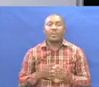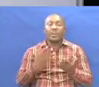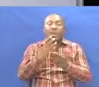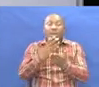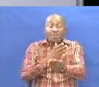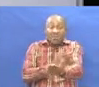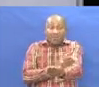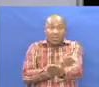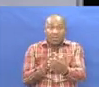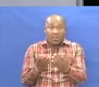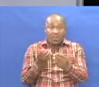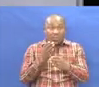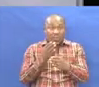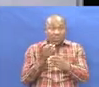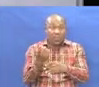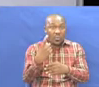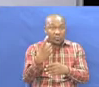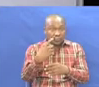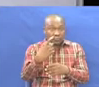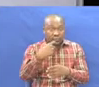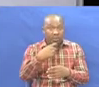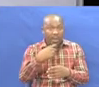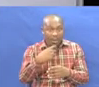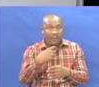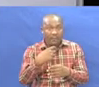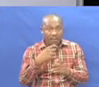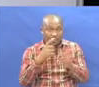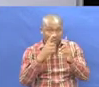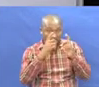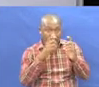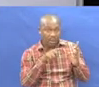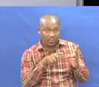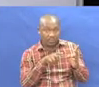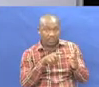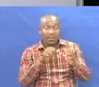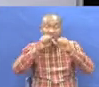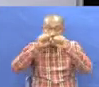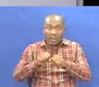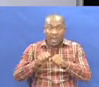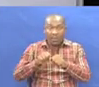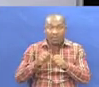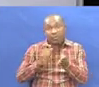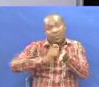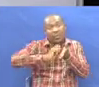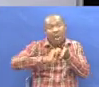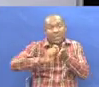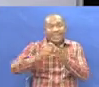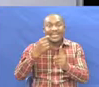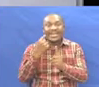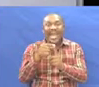we construct our diagram, we need also to know some terms that you're going to be encountering when you